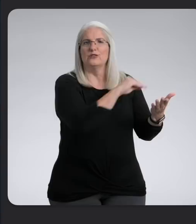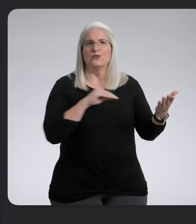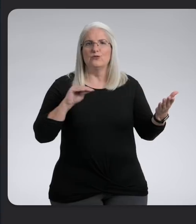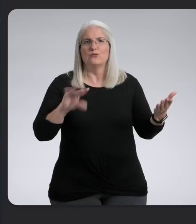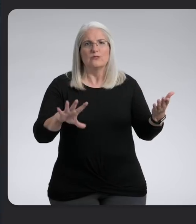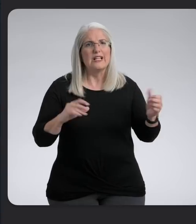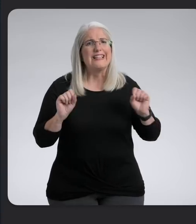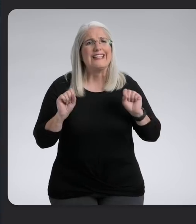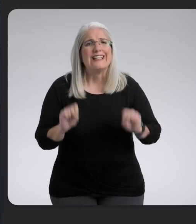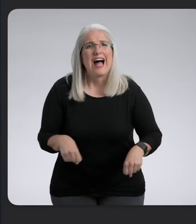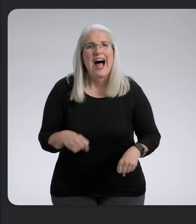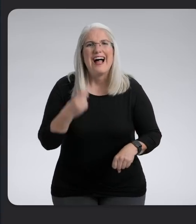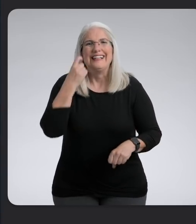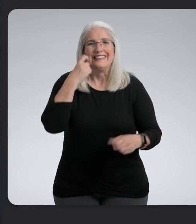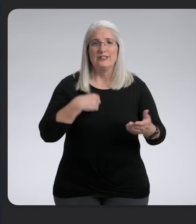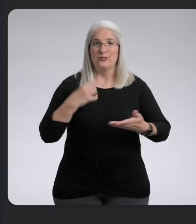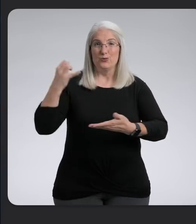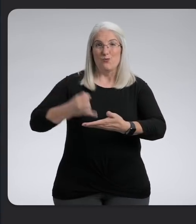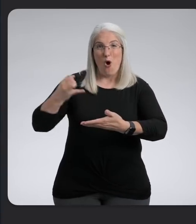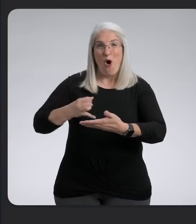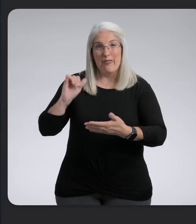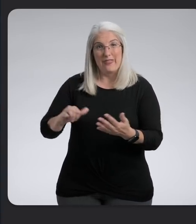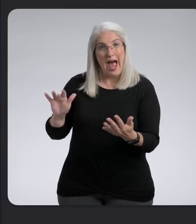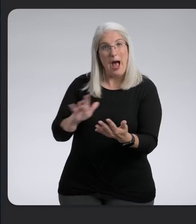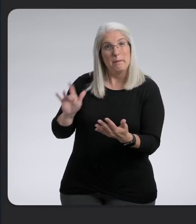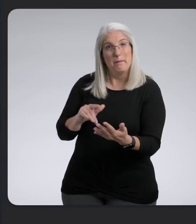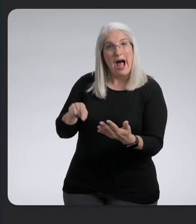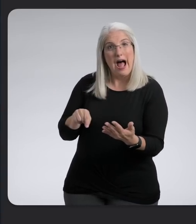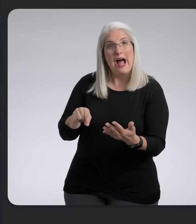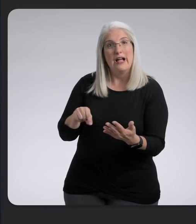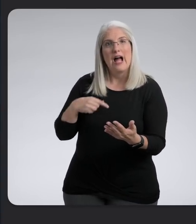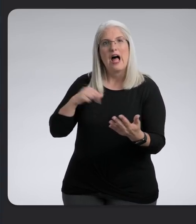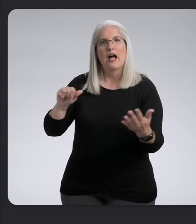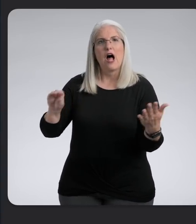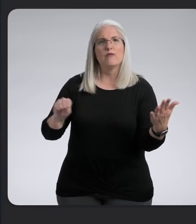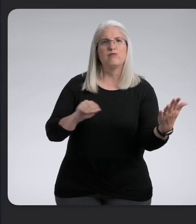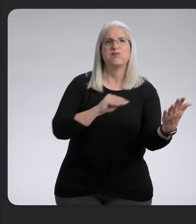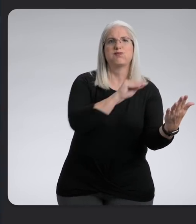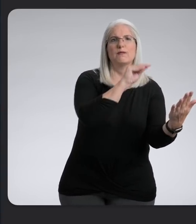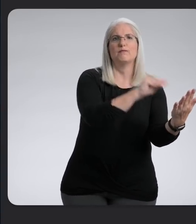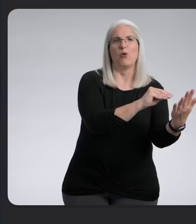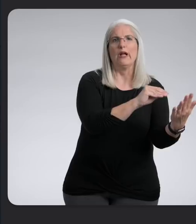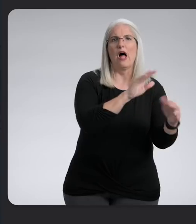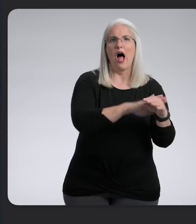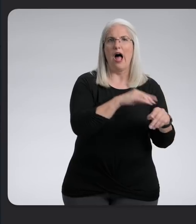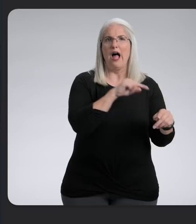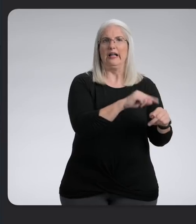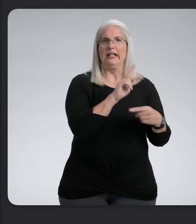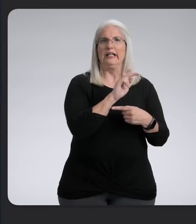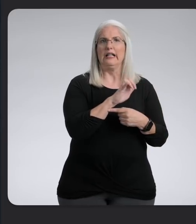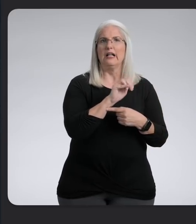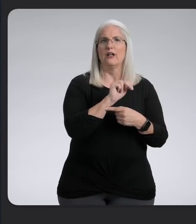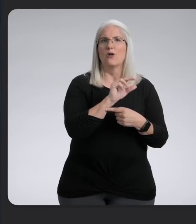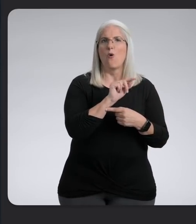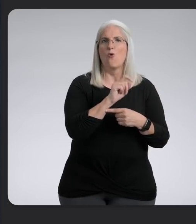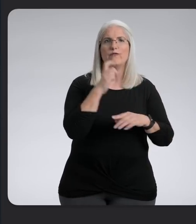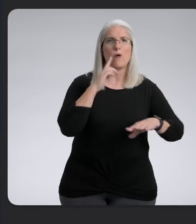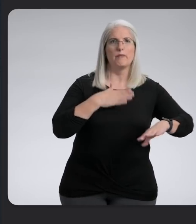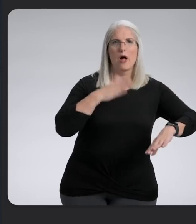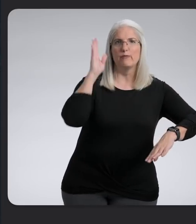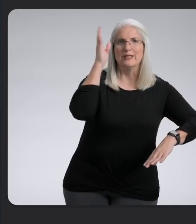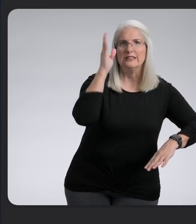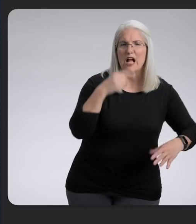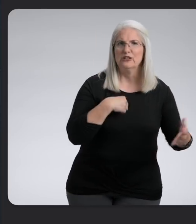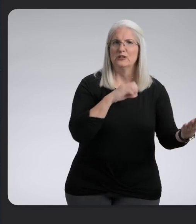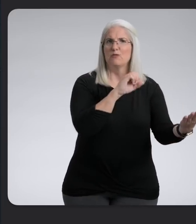drawing I finished on my iPad and drop it on the Keynote on my Mac. Awesome. For our pros